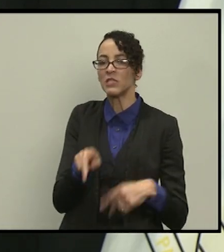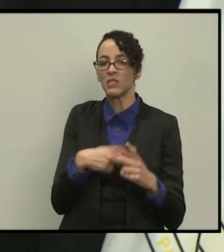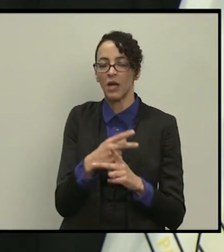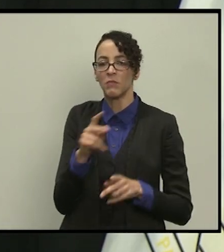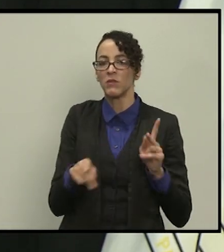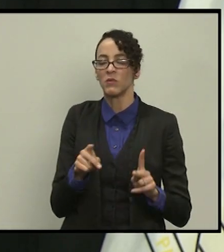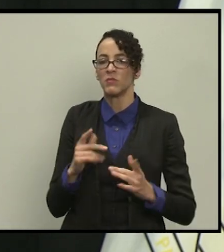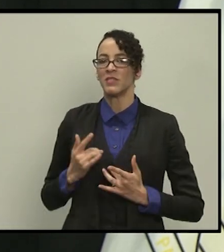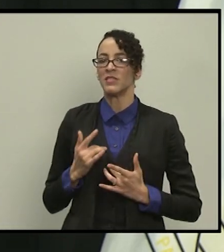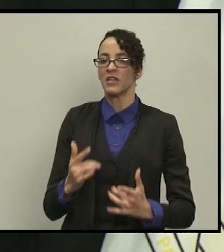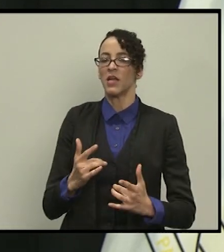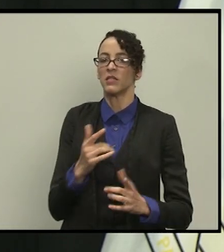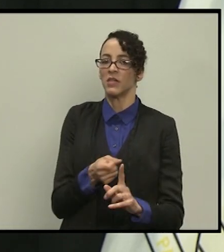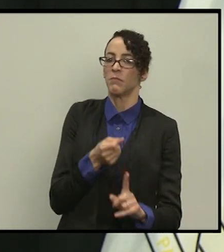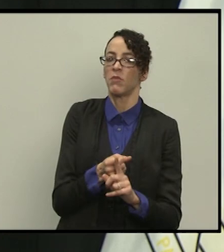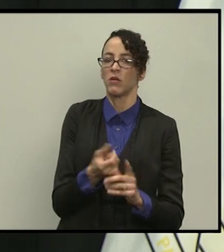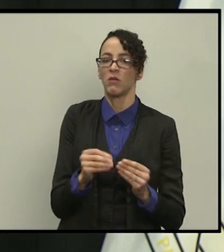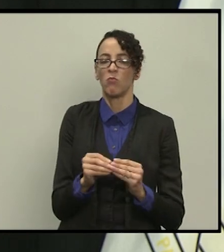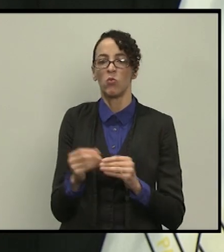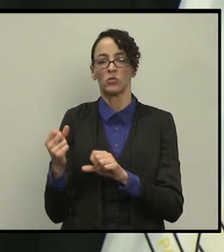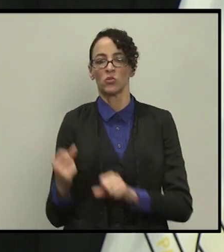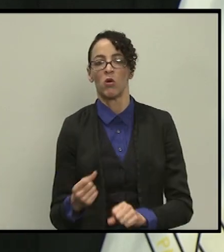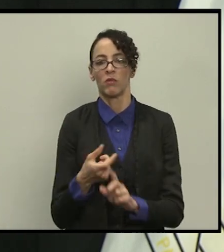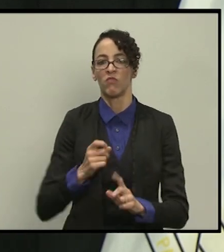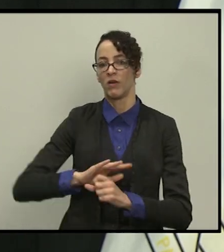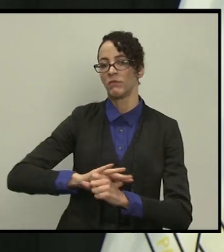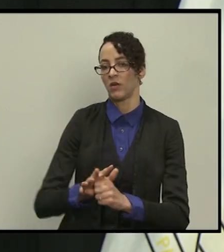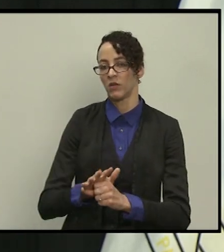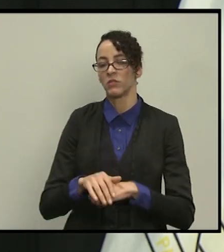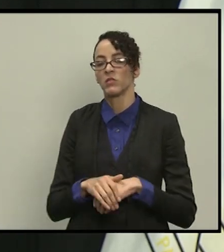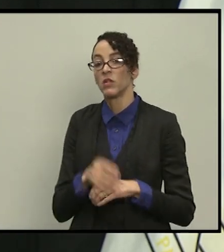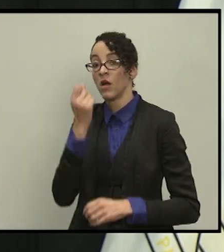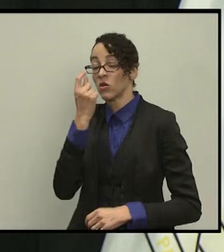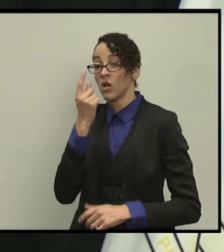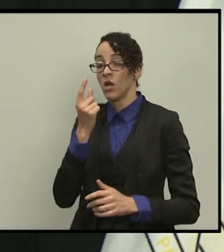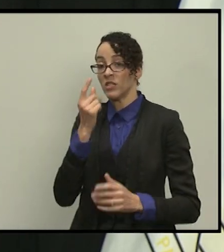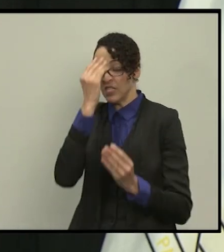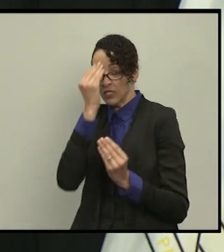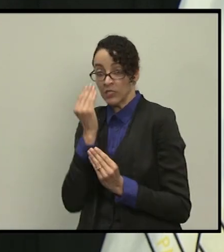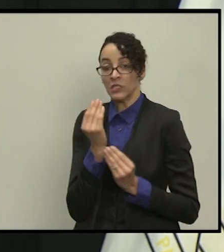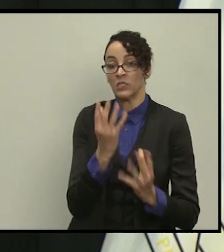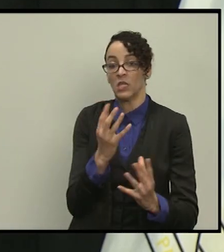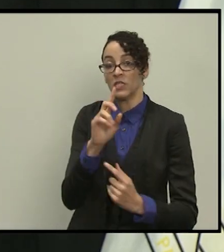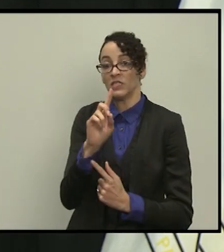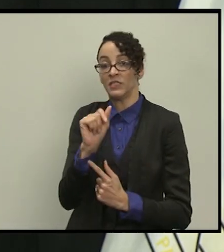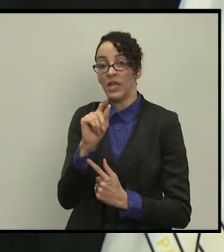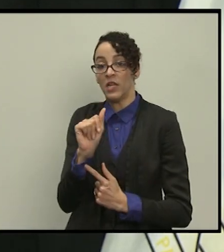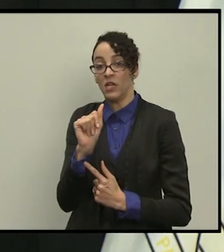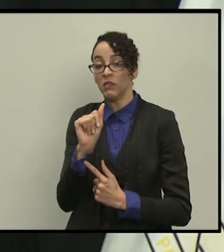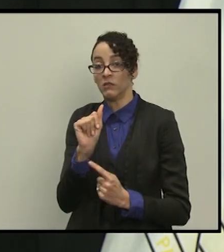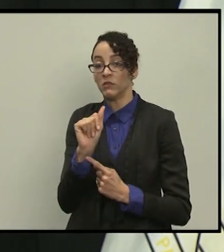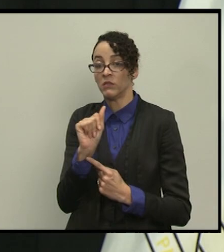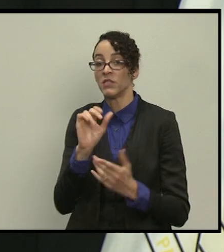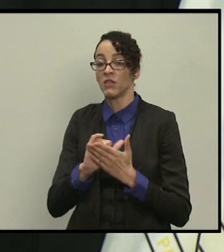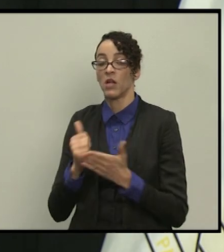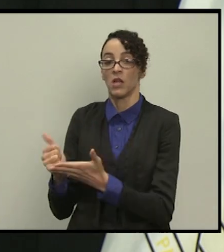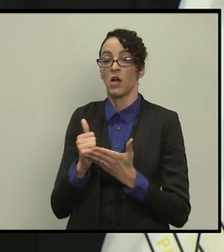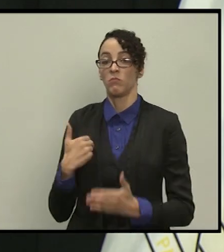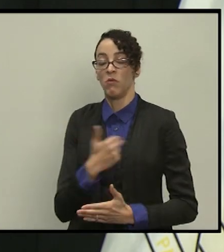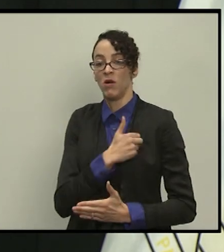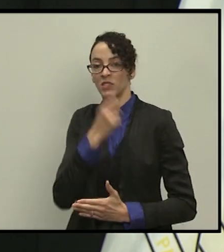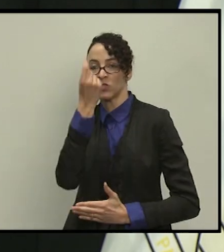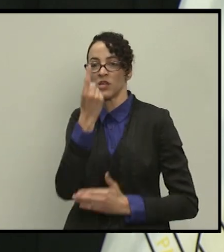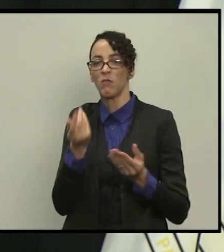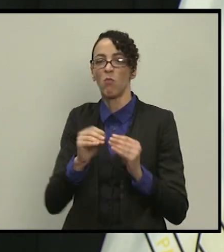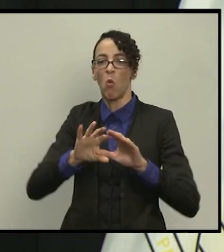by the virus. The data is what's helping to shape our understanding of this virus as it relates to